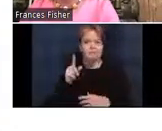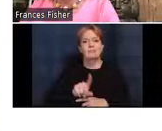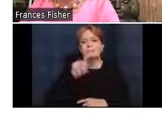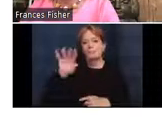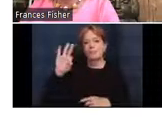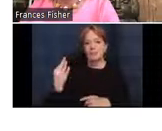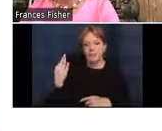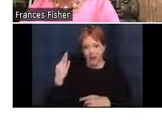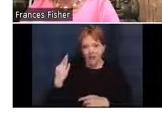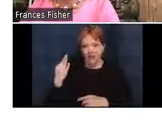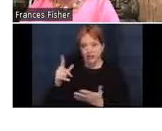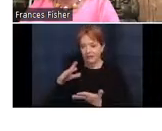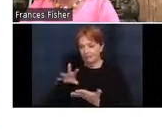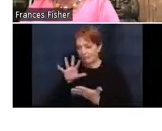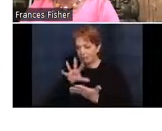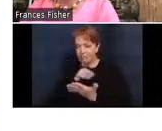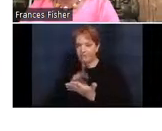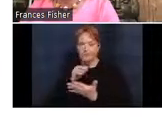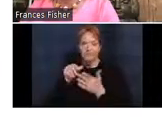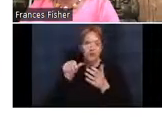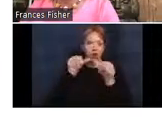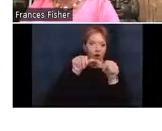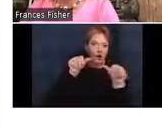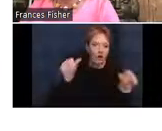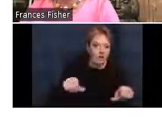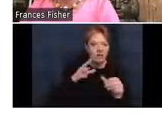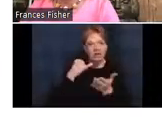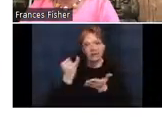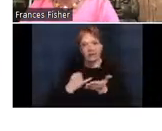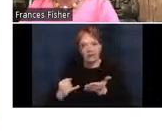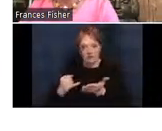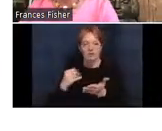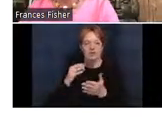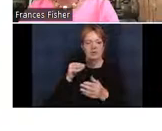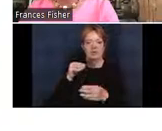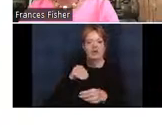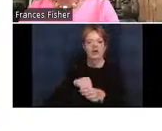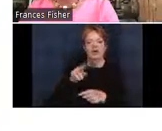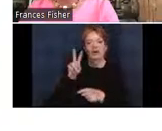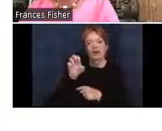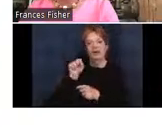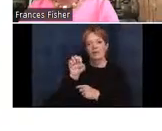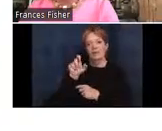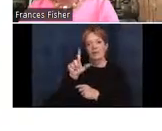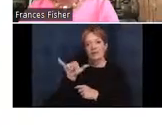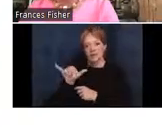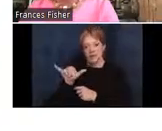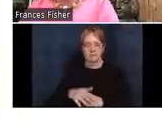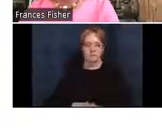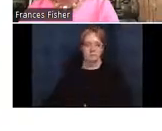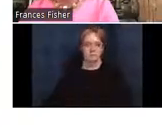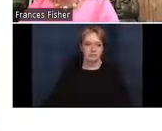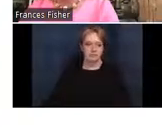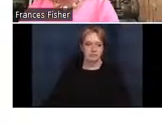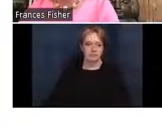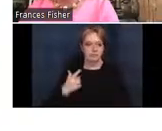study art and architecture at the Center of Romanesque Architecture in Vézelay. And we feel that this